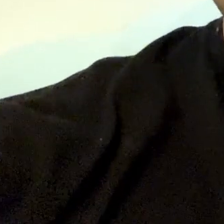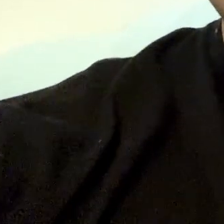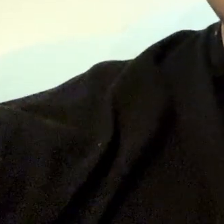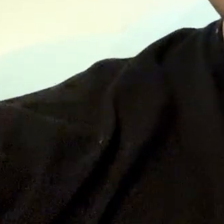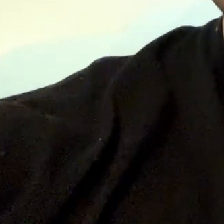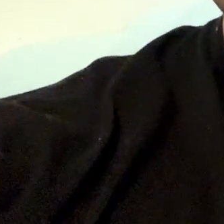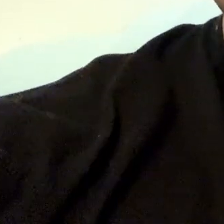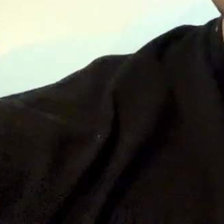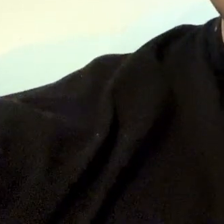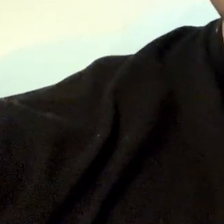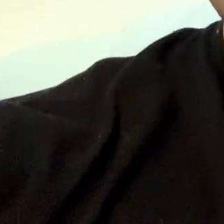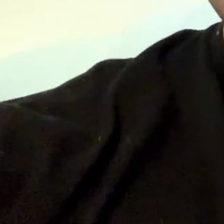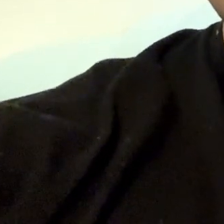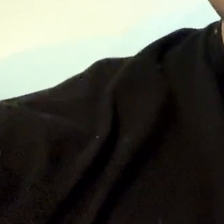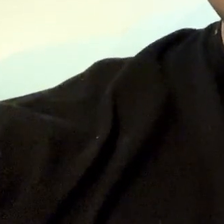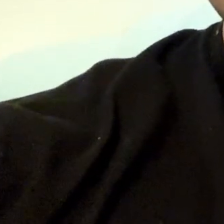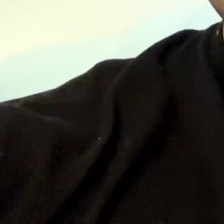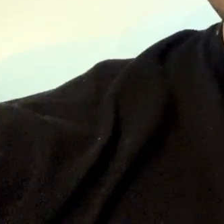more. But